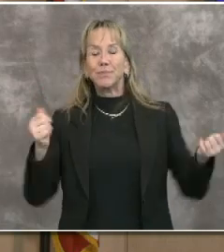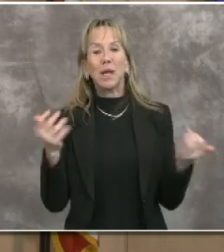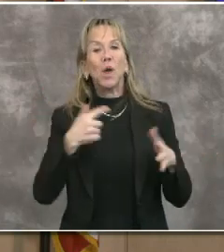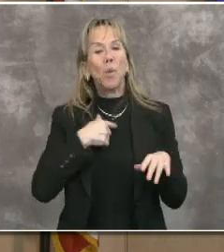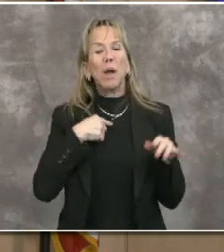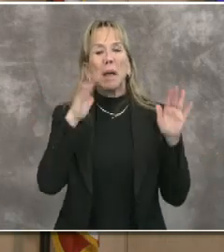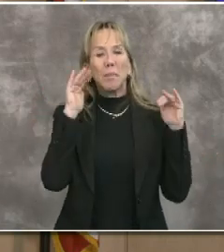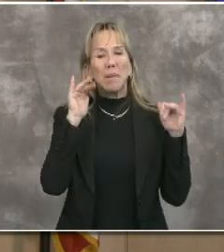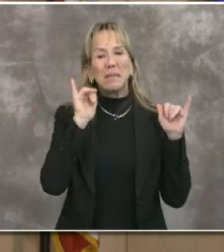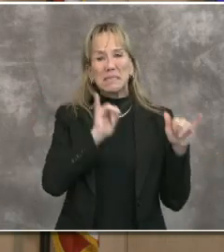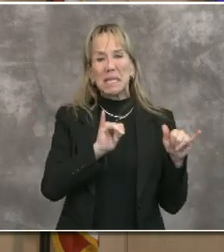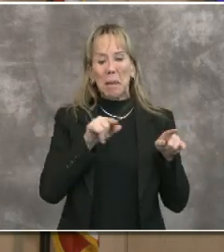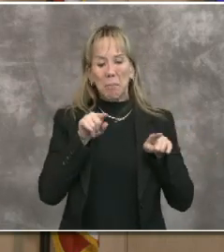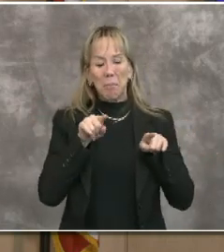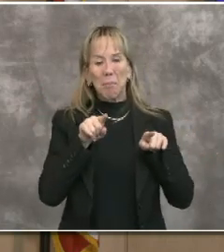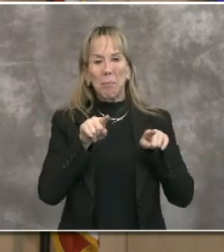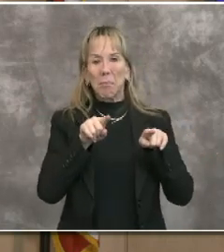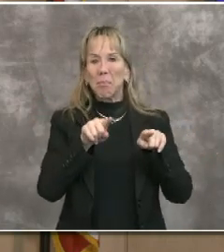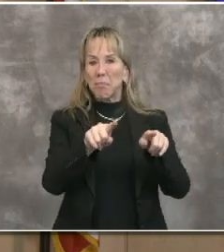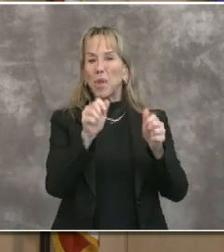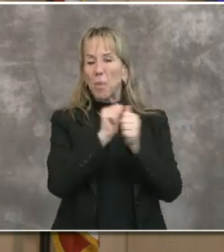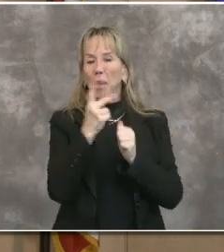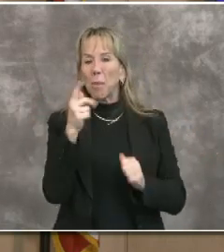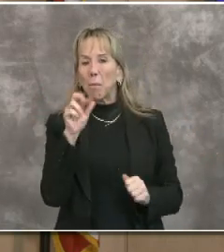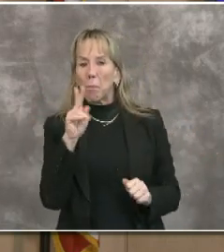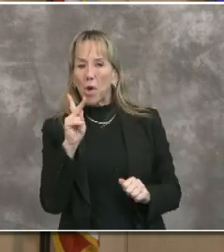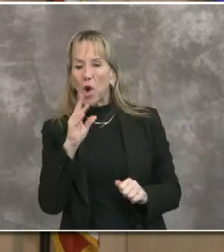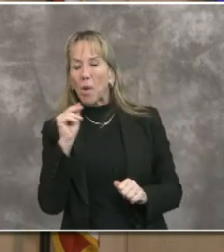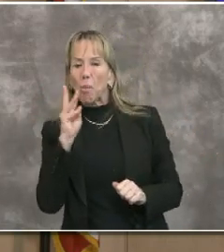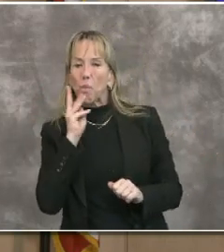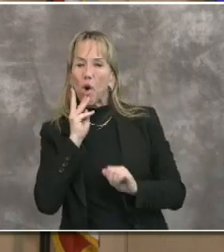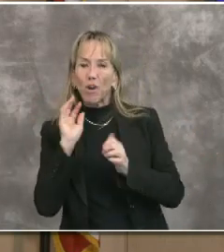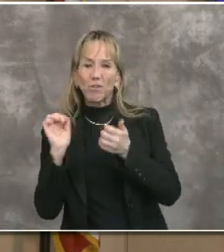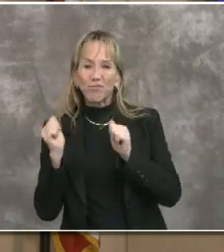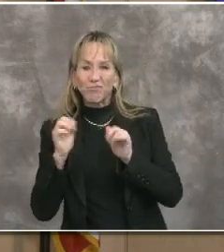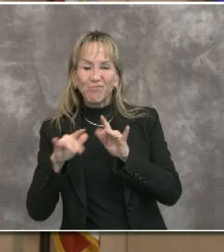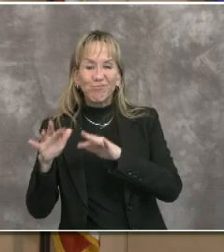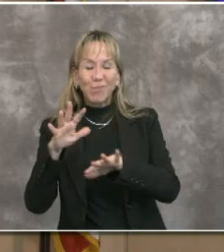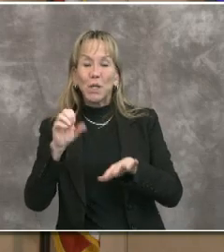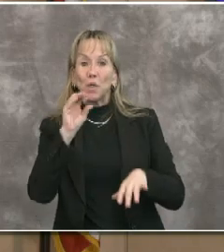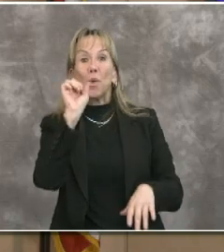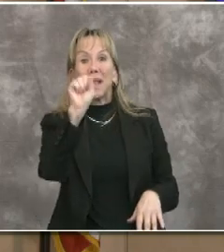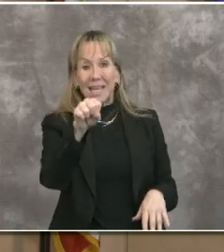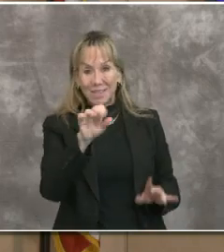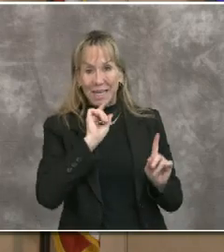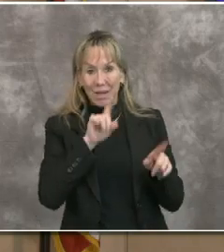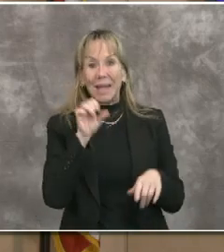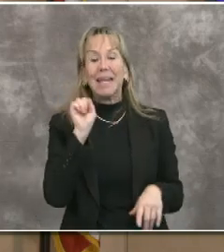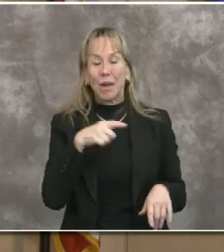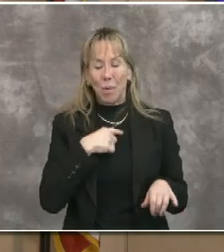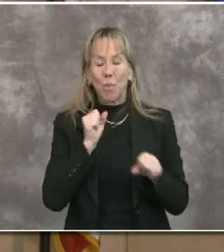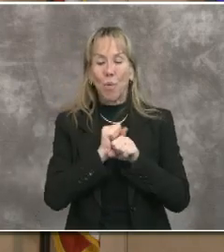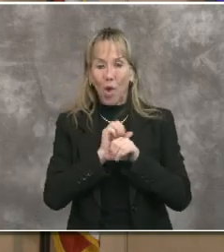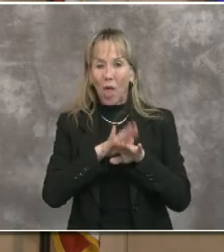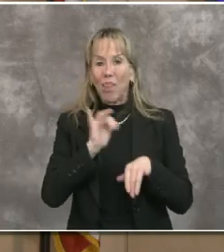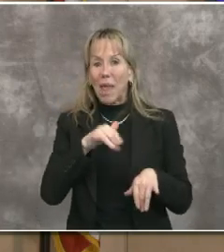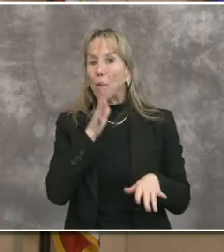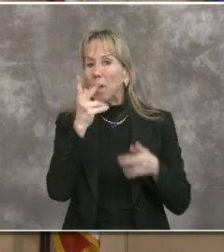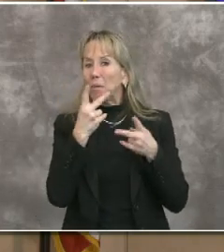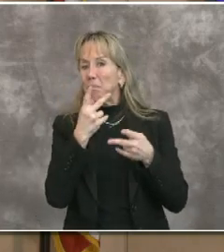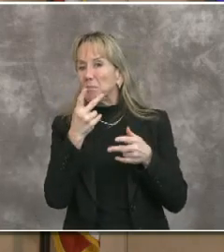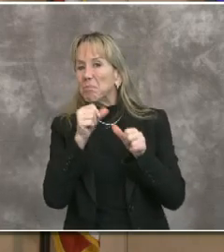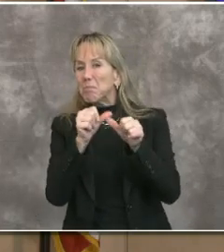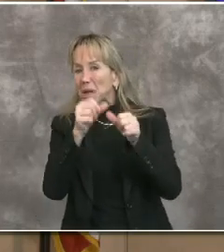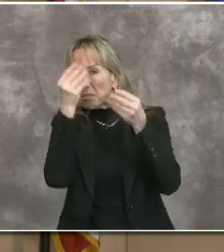rate and timeline as our efforts around park and water sports. So yes, we are working specifically on those, and we will keep you posted on the